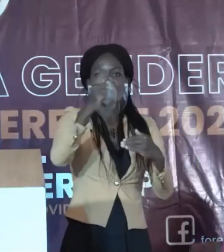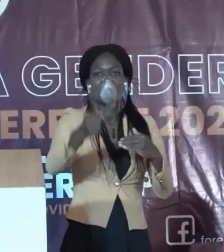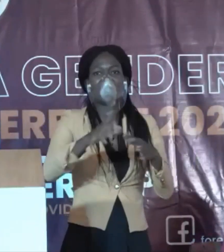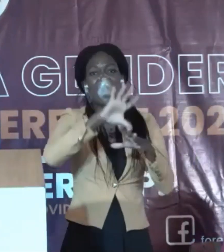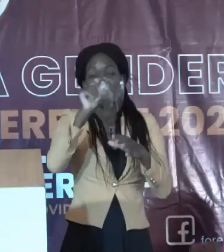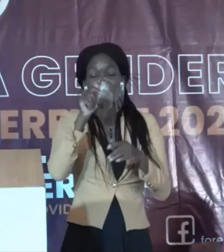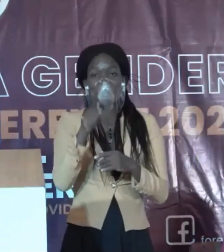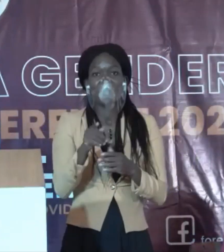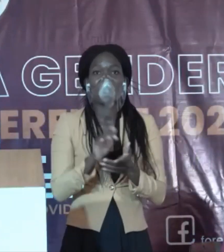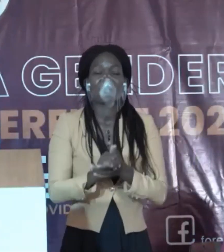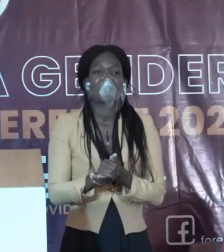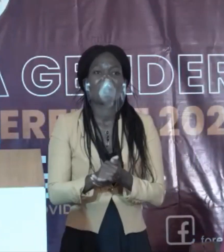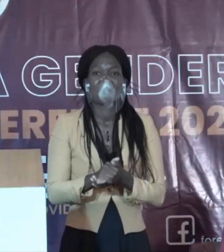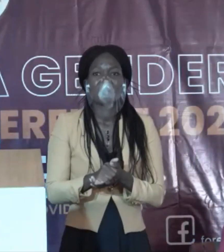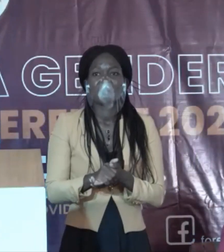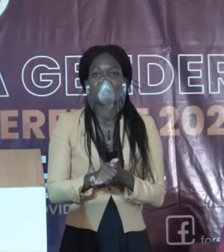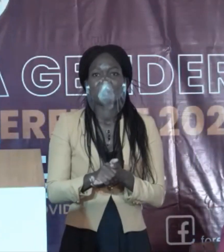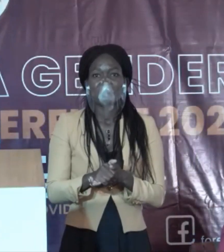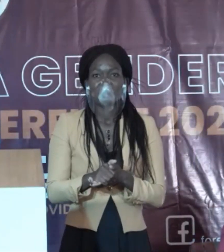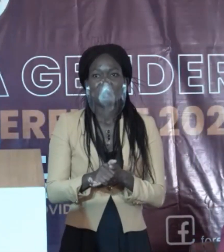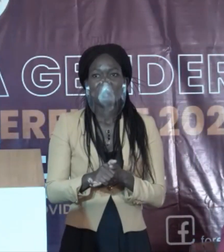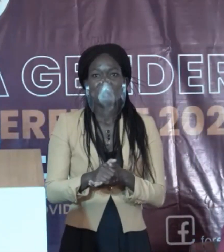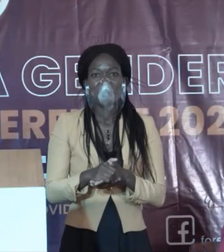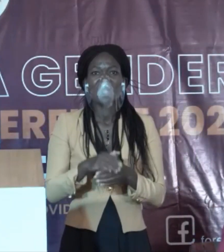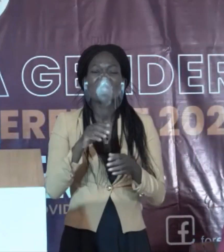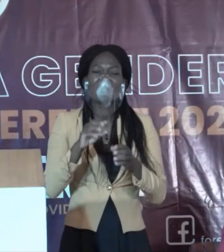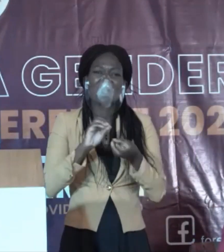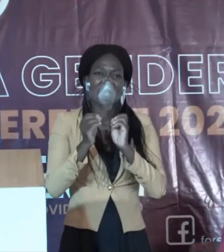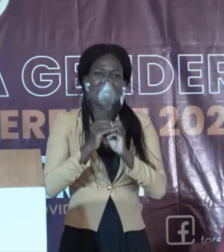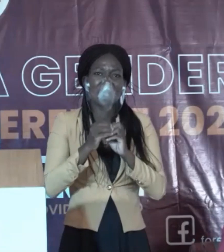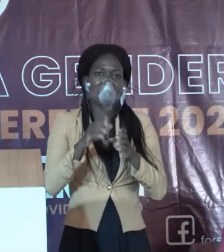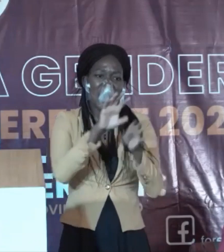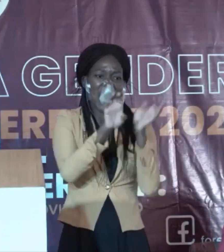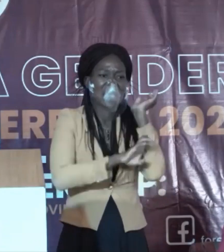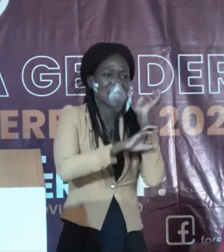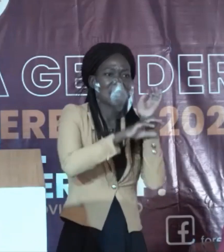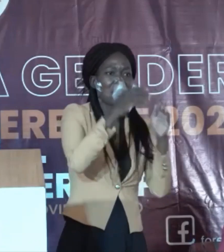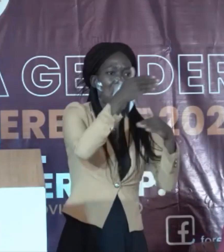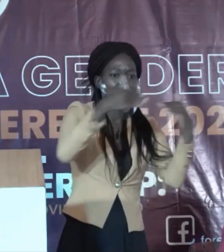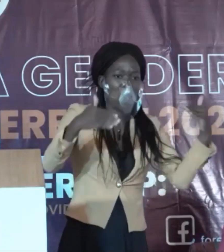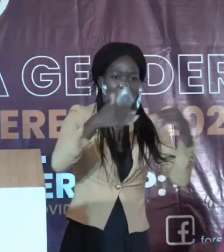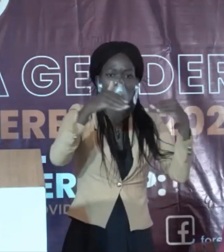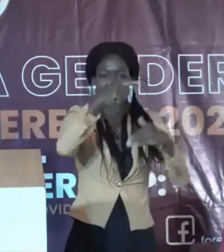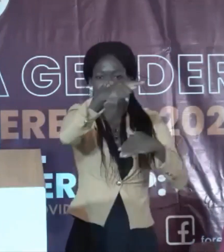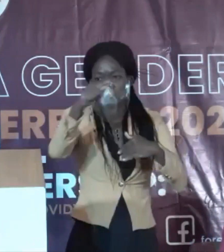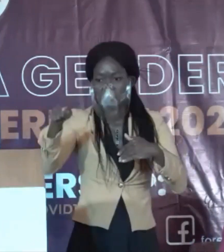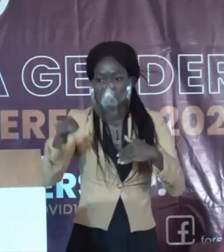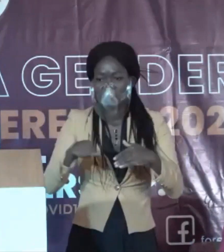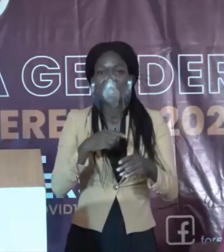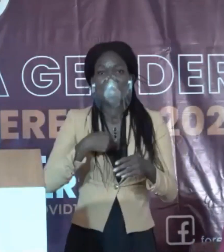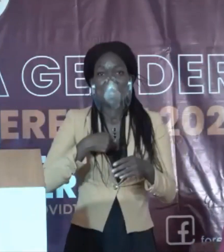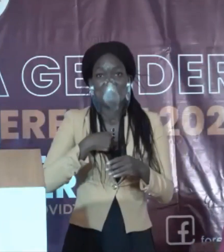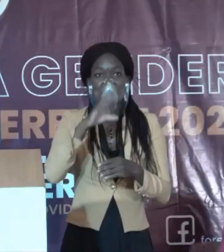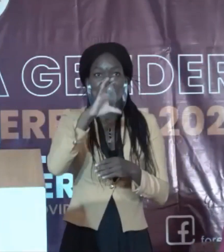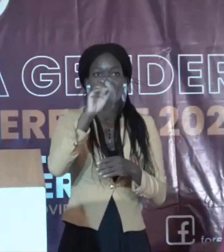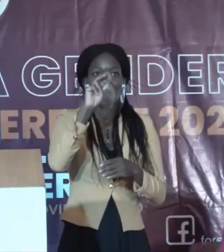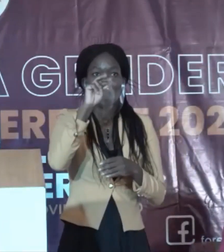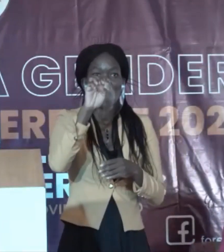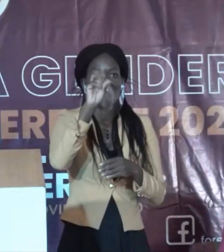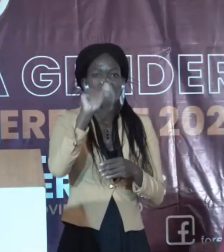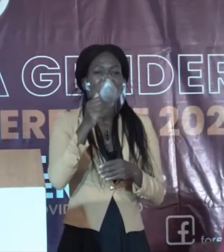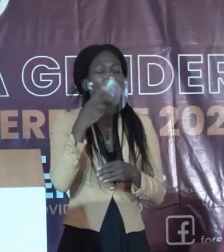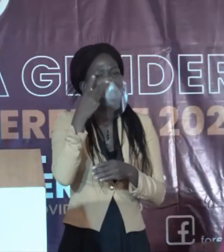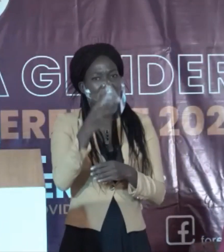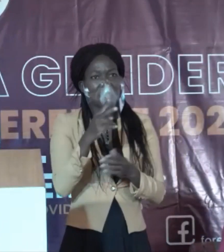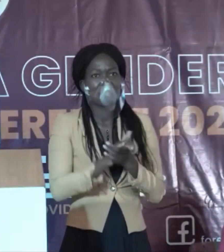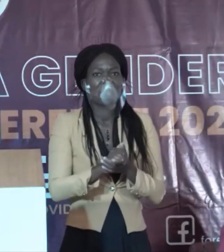with specifically the borders of our nations. Our COMESA statistics shows that the region, 70 to